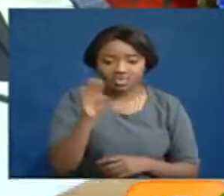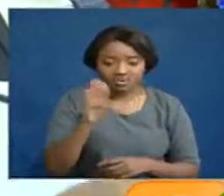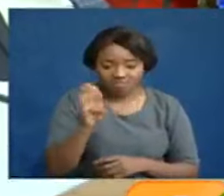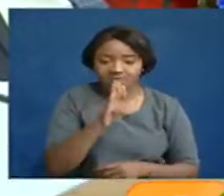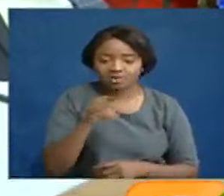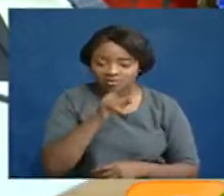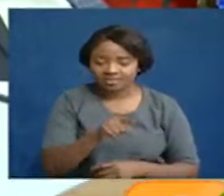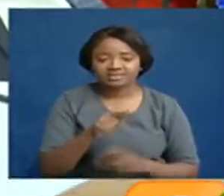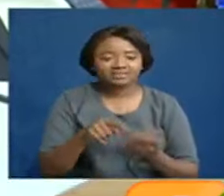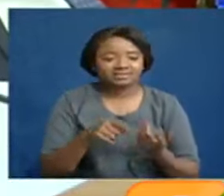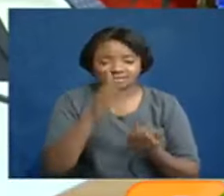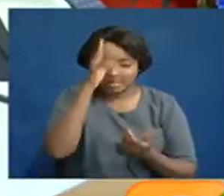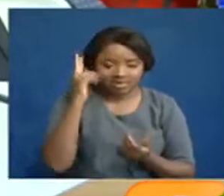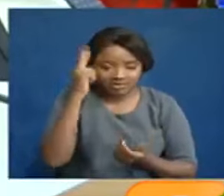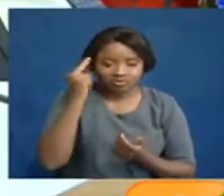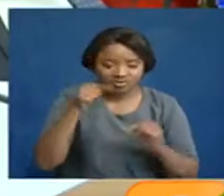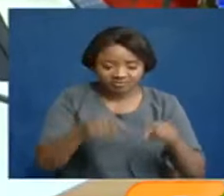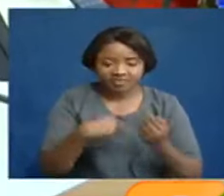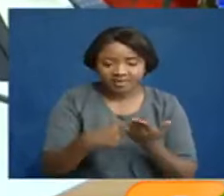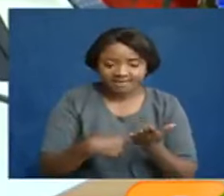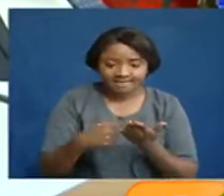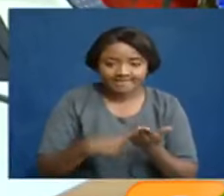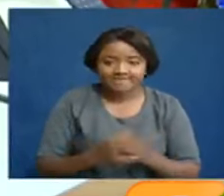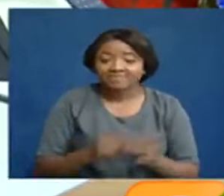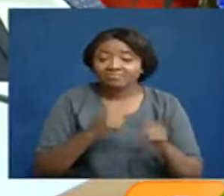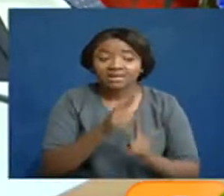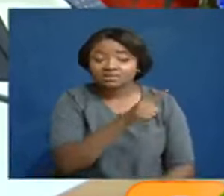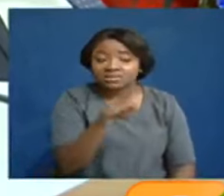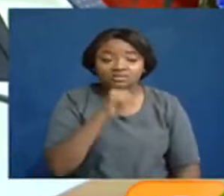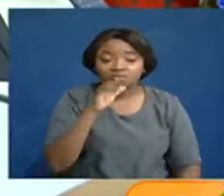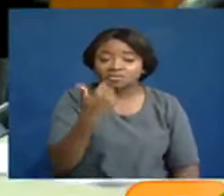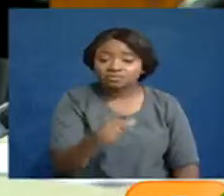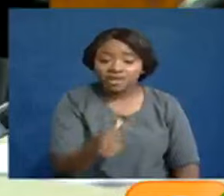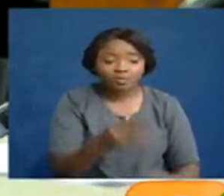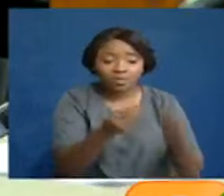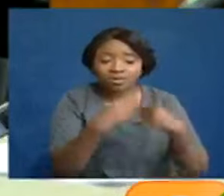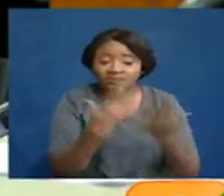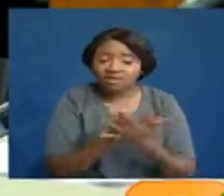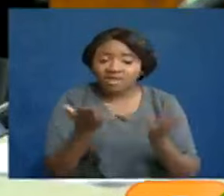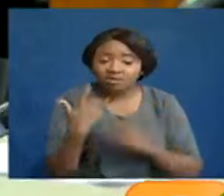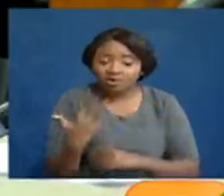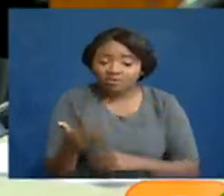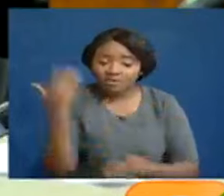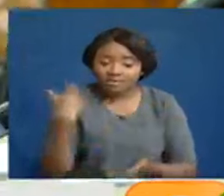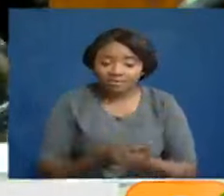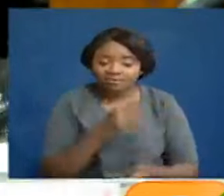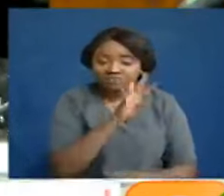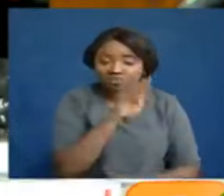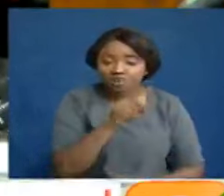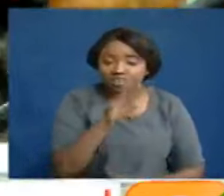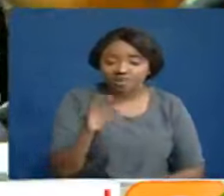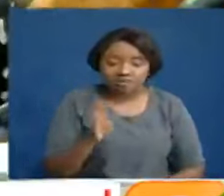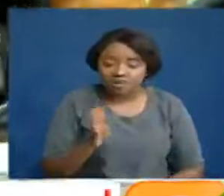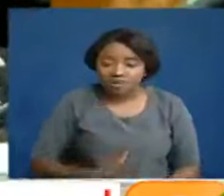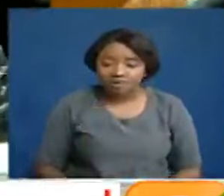engagement. Chair, they have not provided any document. And when this ministry official